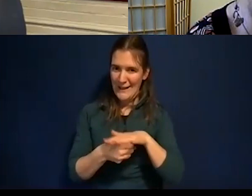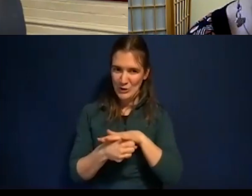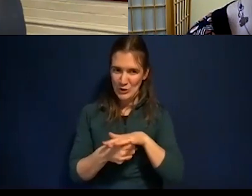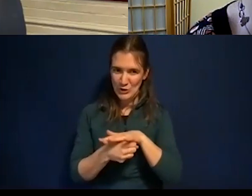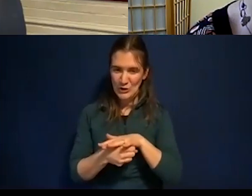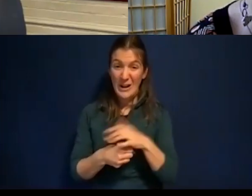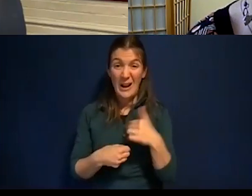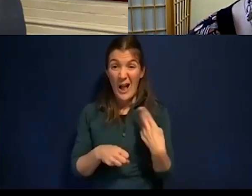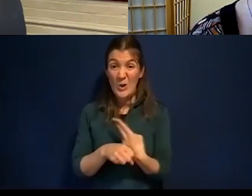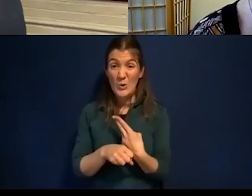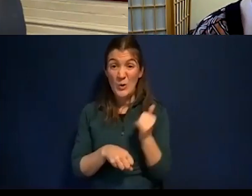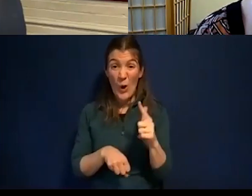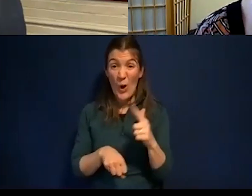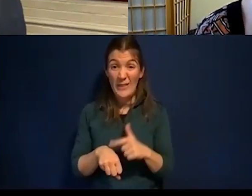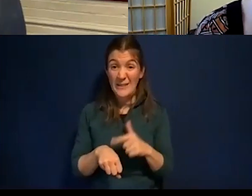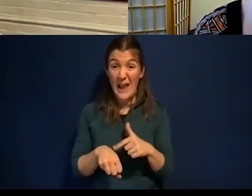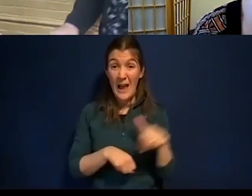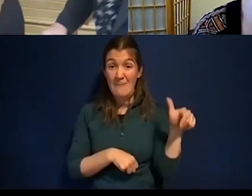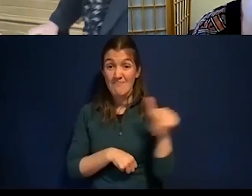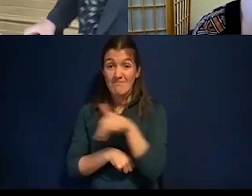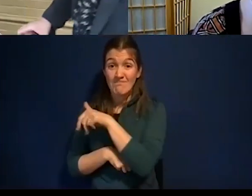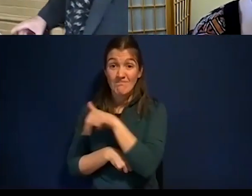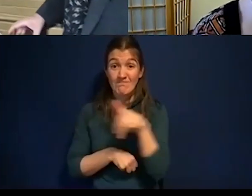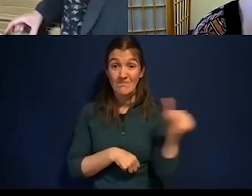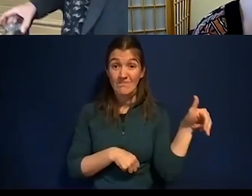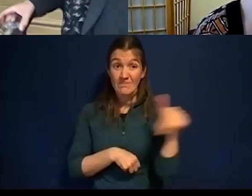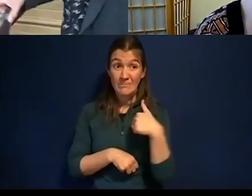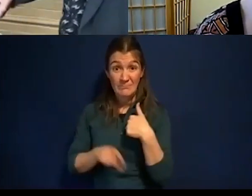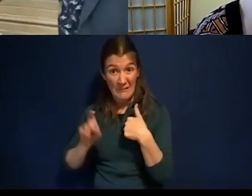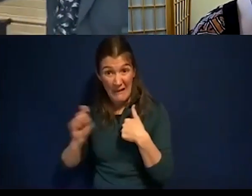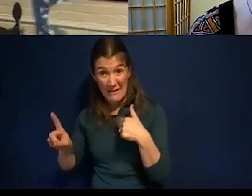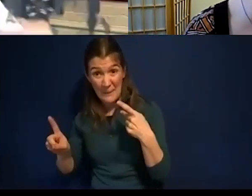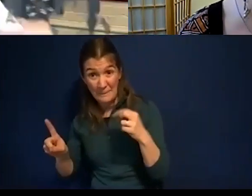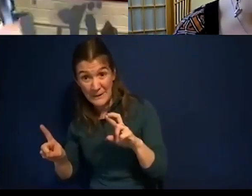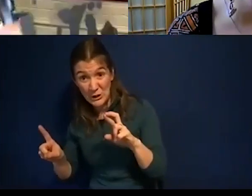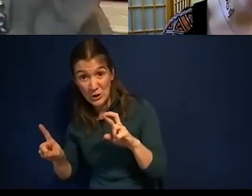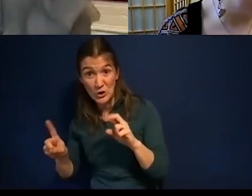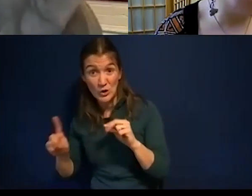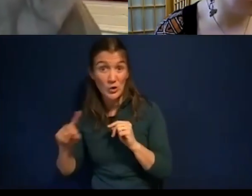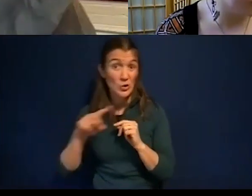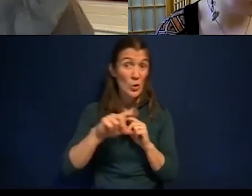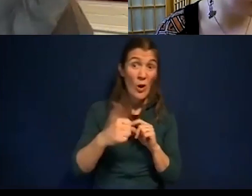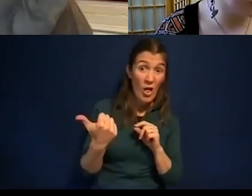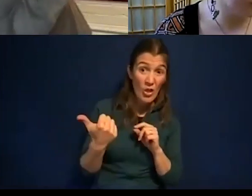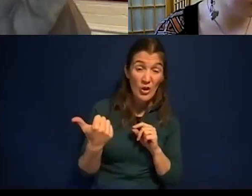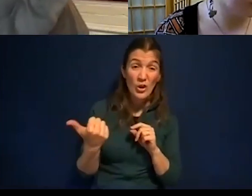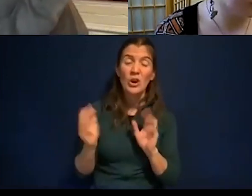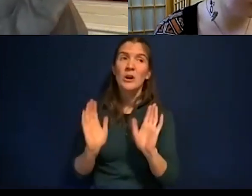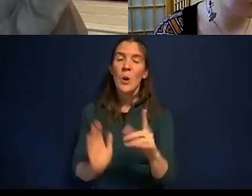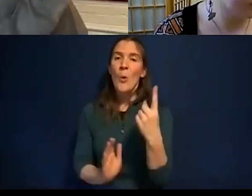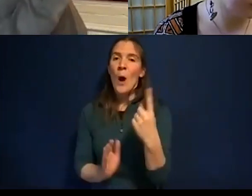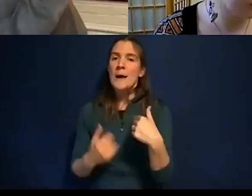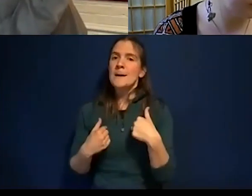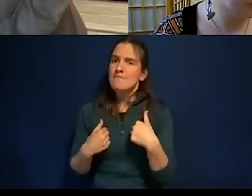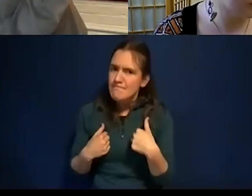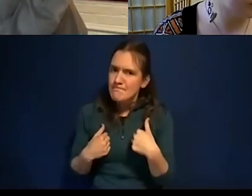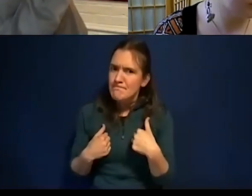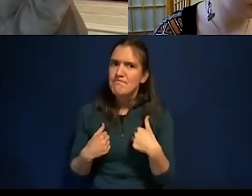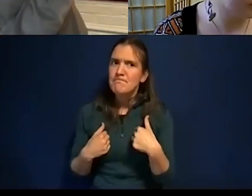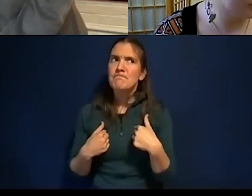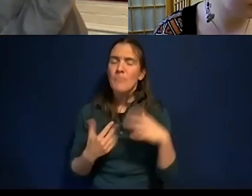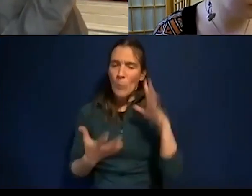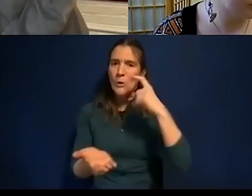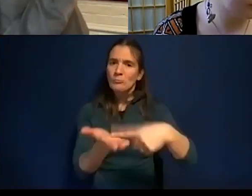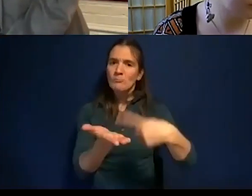because I use it all the time. And I don't know if this would be directed to Peter but the only thing that I just want to talk